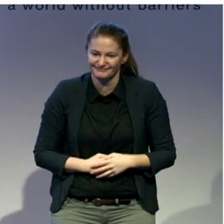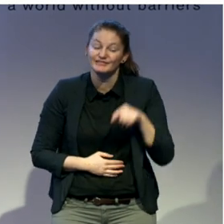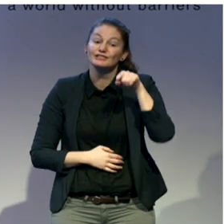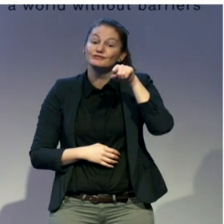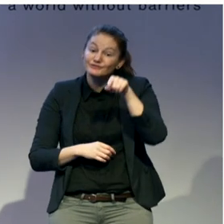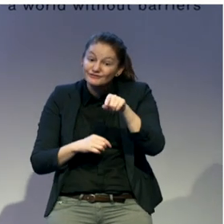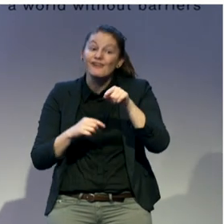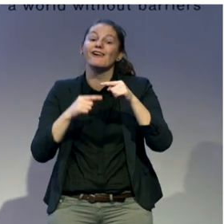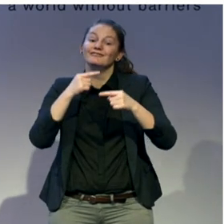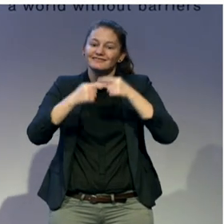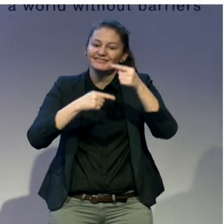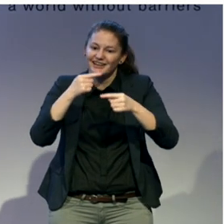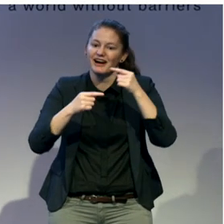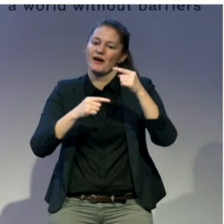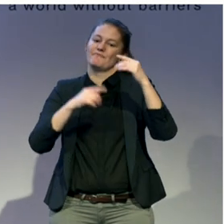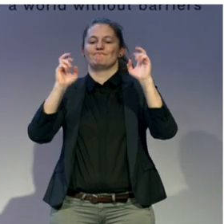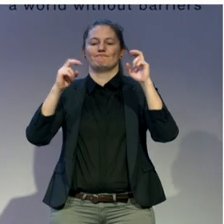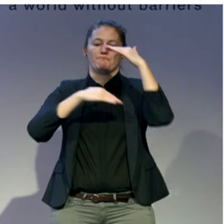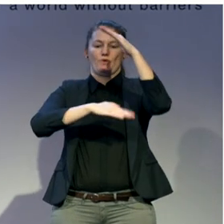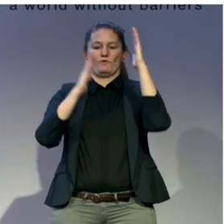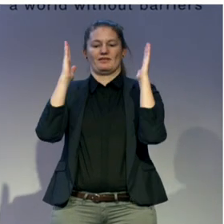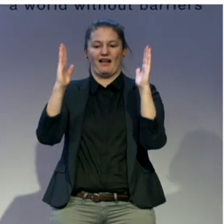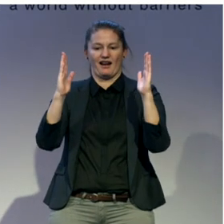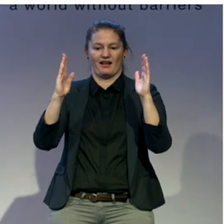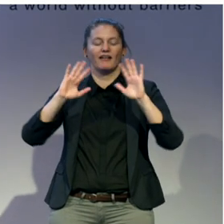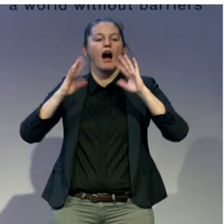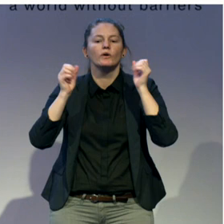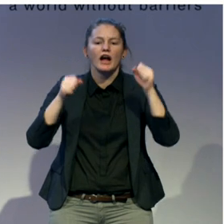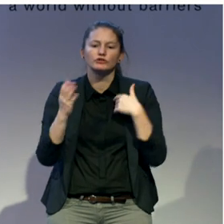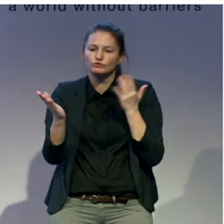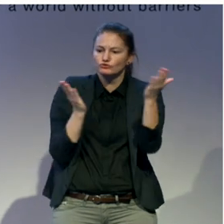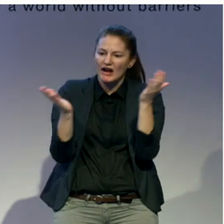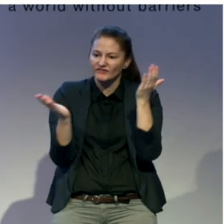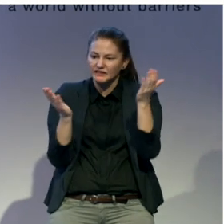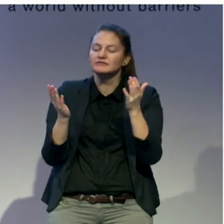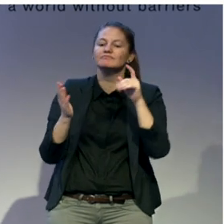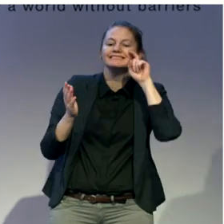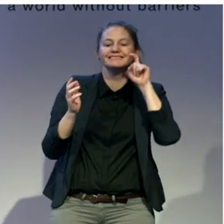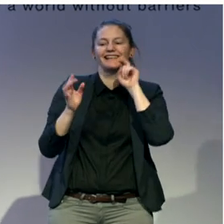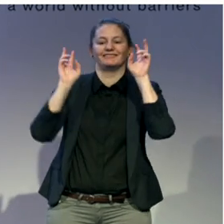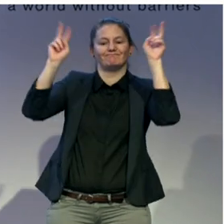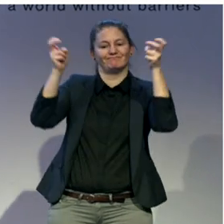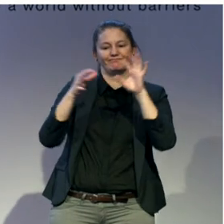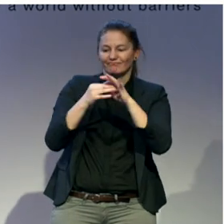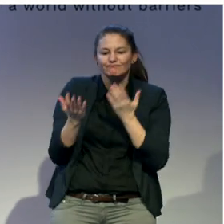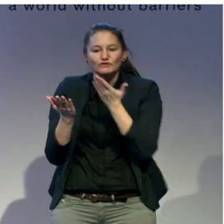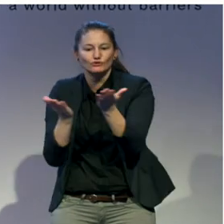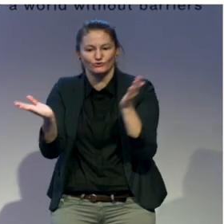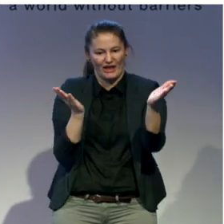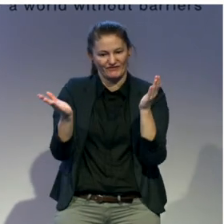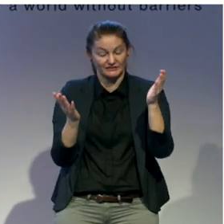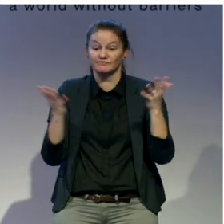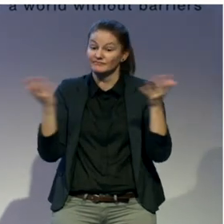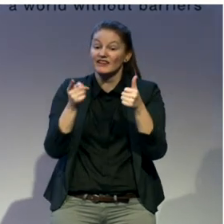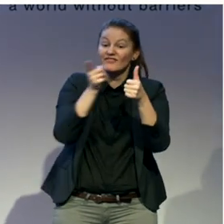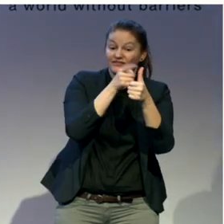provision. And this model is based in the respect of confidentiality and autonomy. We believe people with intellectual disabilities